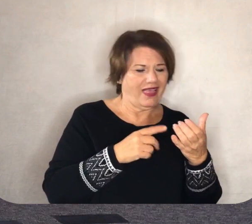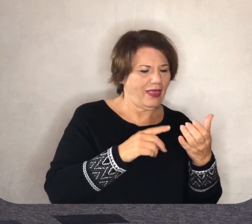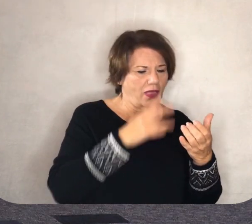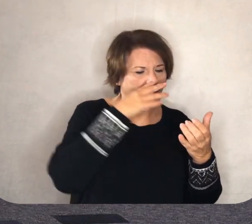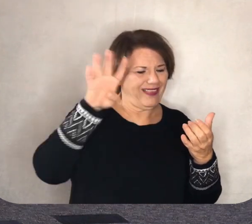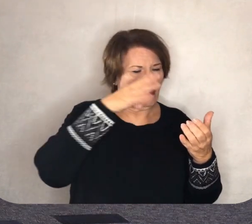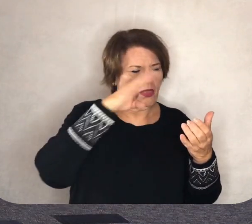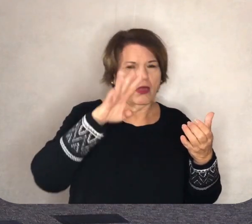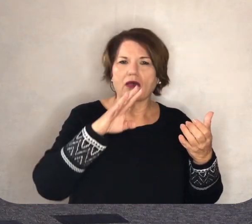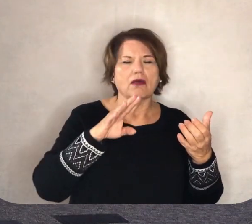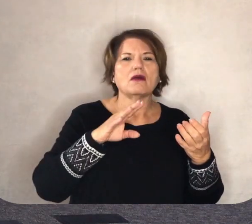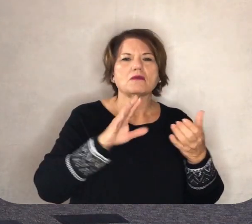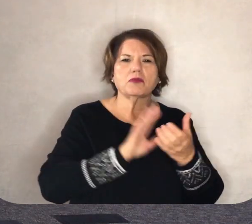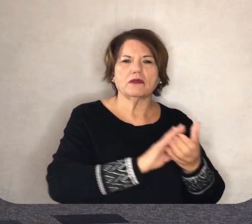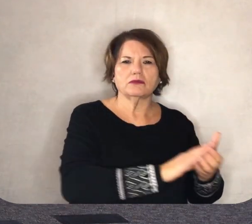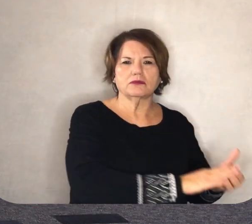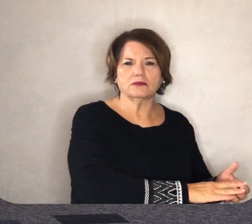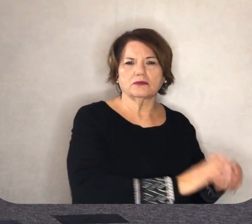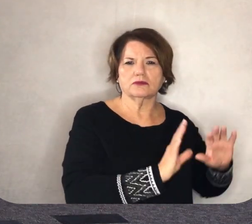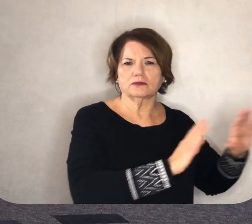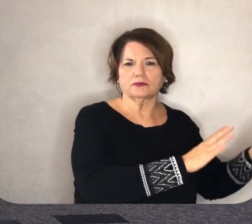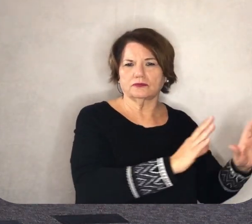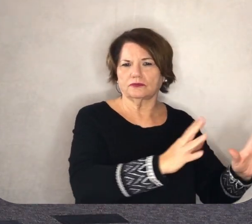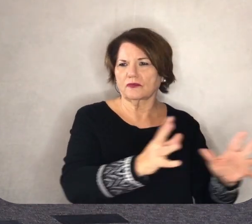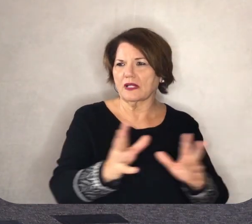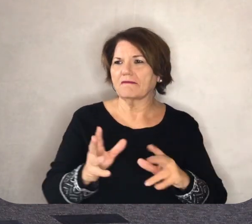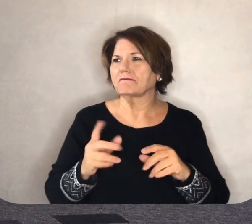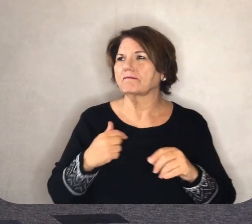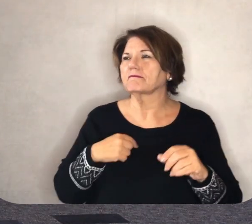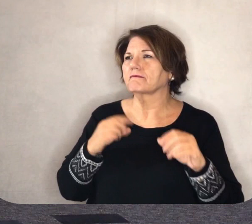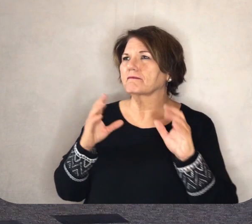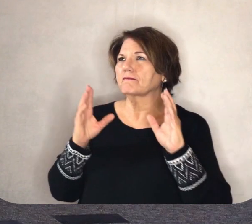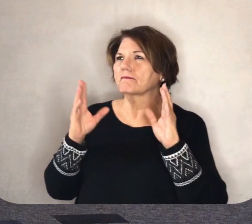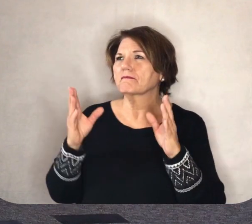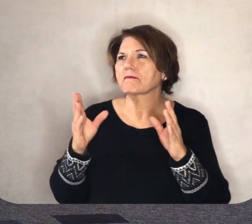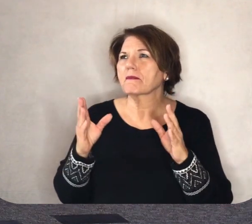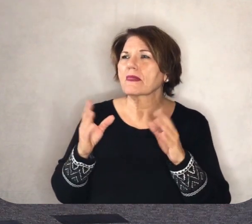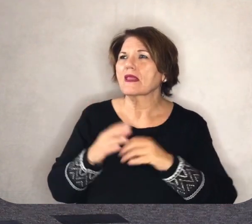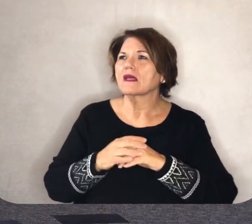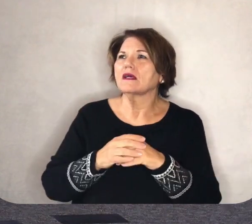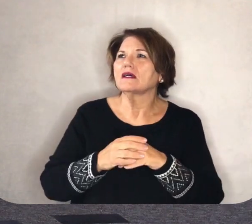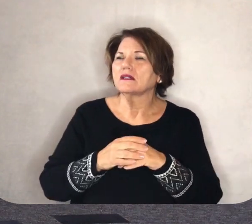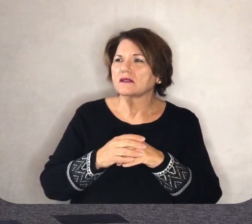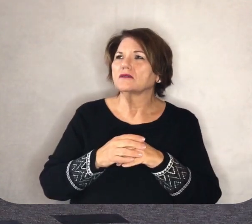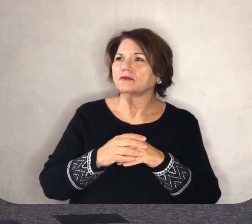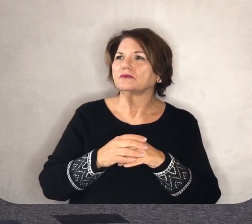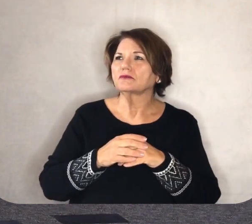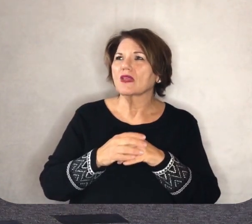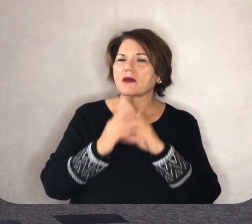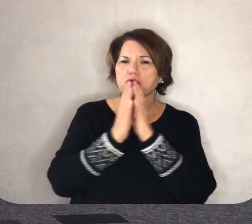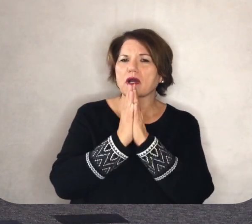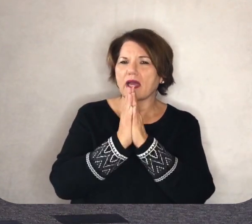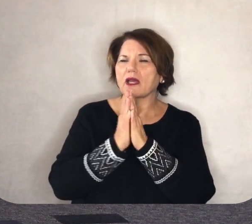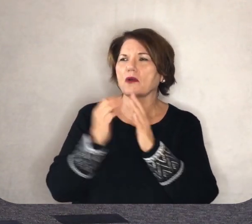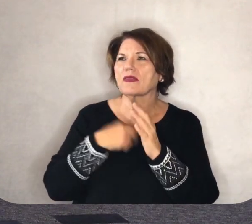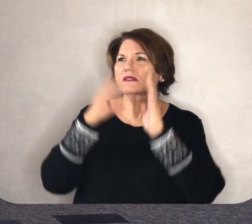need our physical bodies to actually do something in order that we might be able to engage in the activity that God is calling to. So would you pray